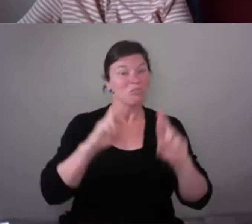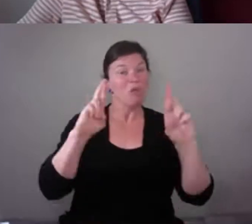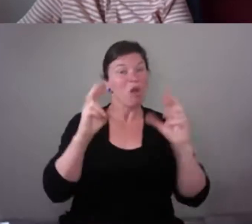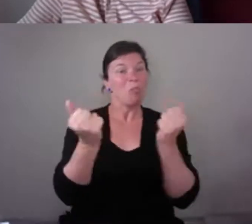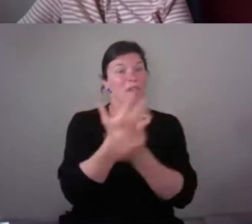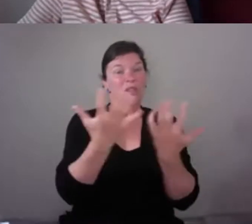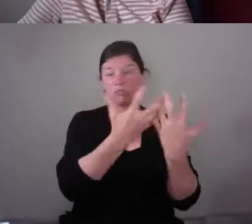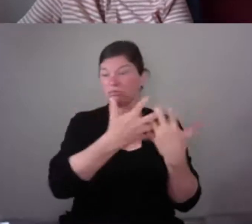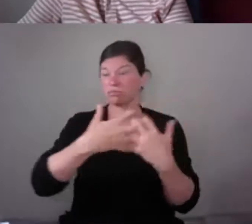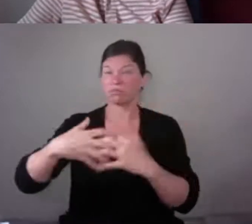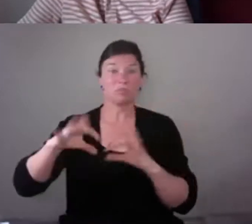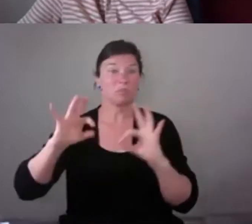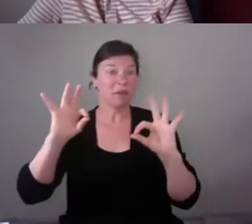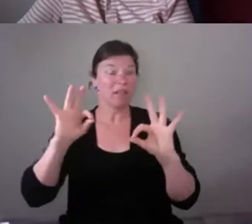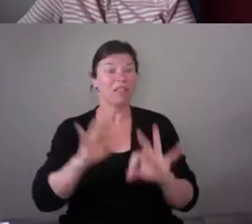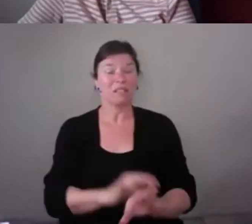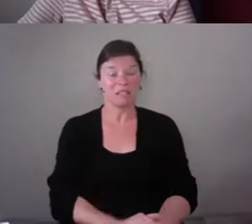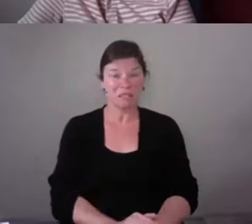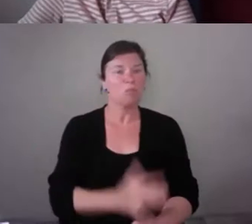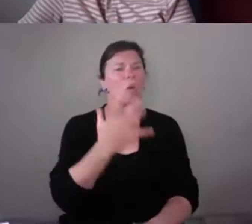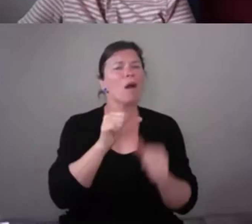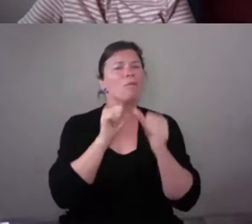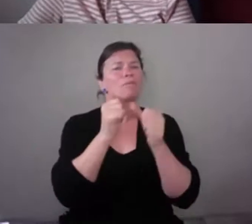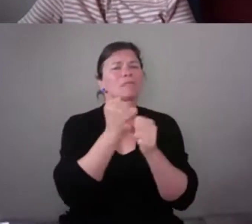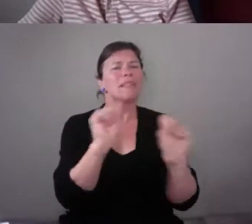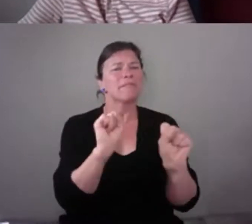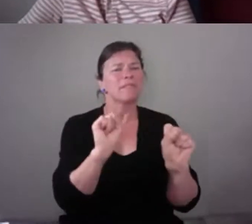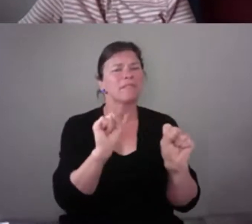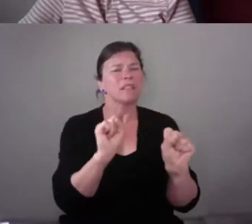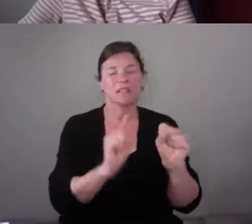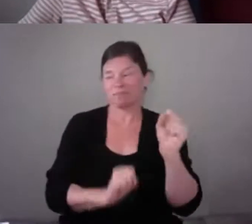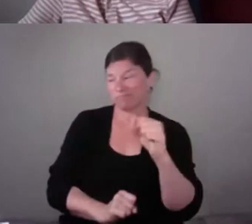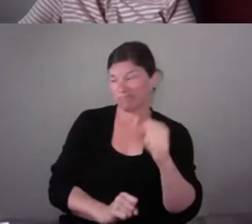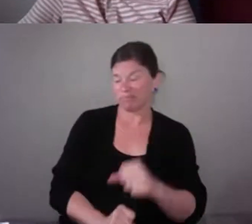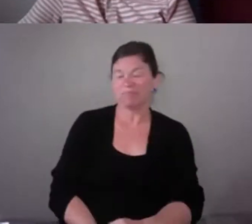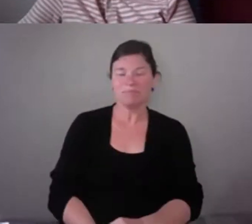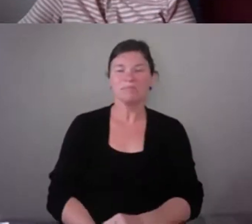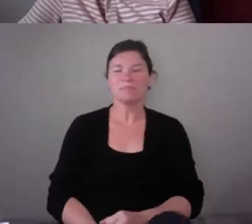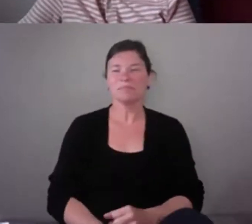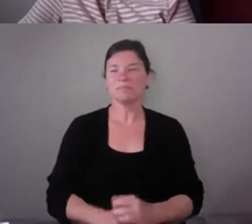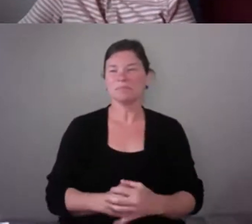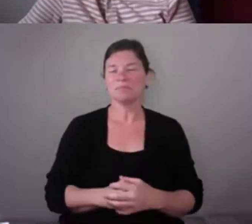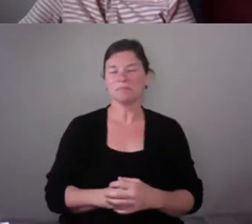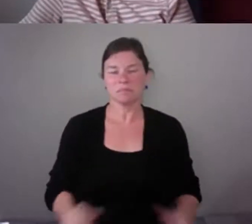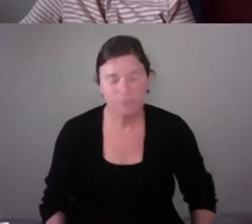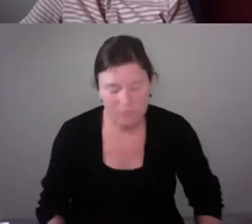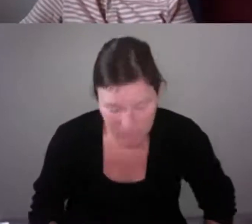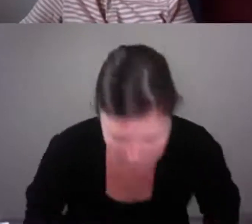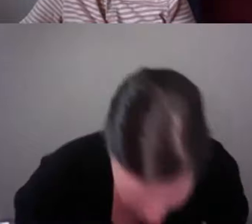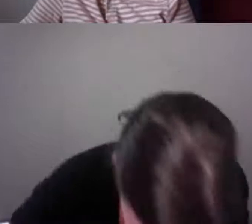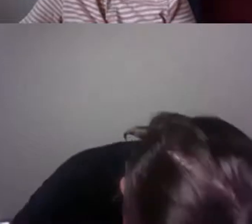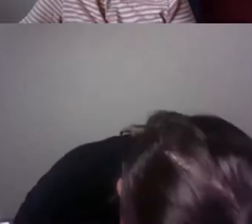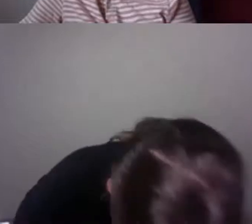because a lot of us are safe and we want to stay safe. So, Yeah. um, and the next question